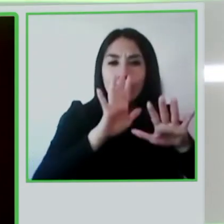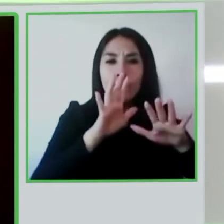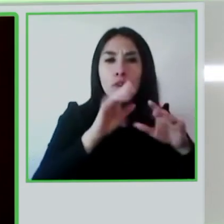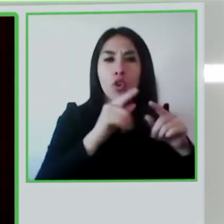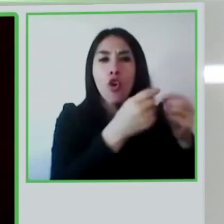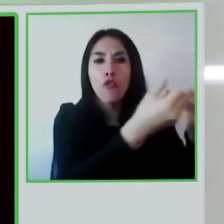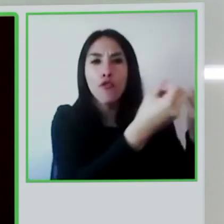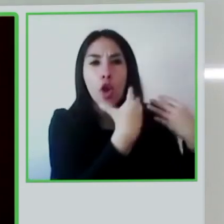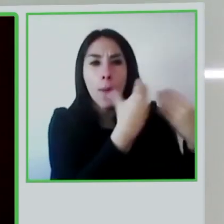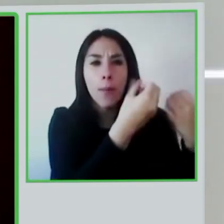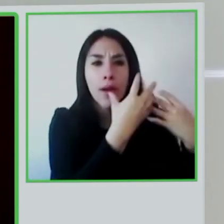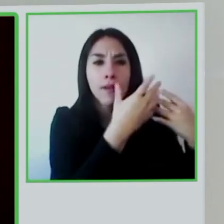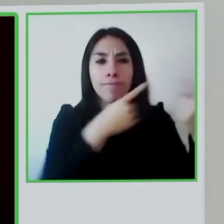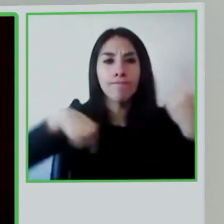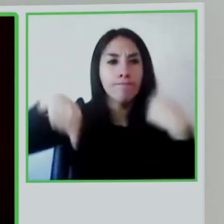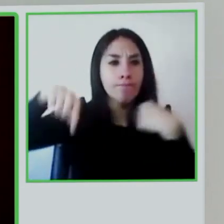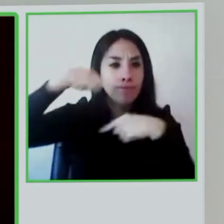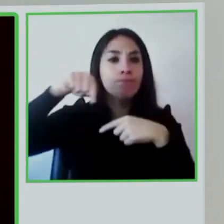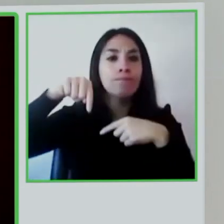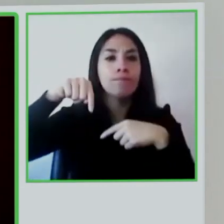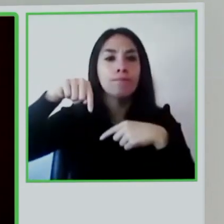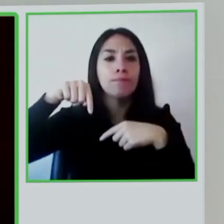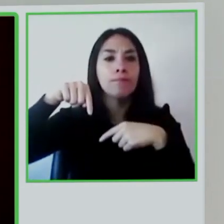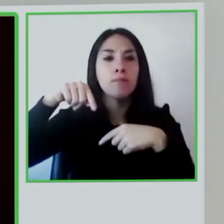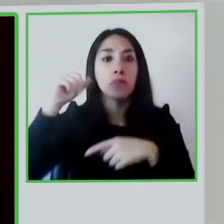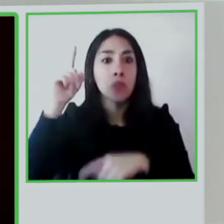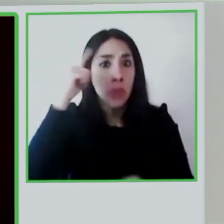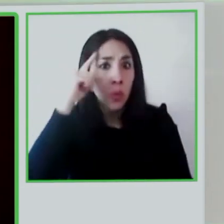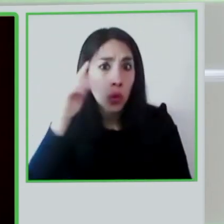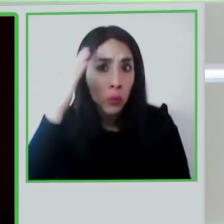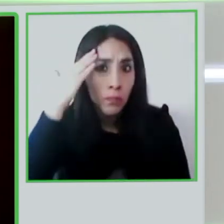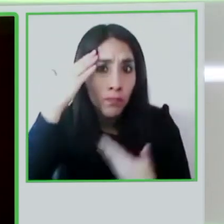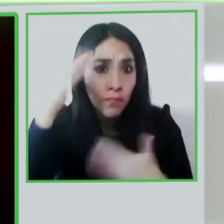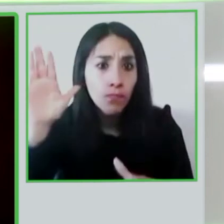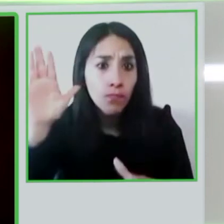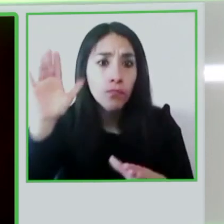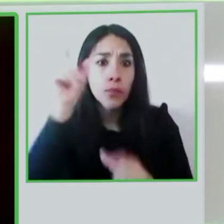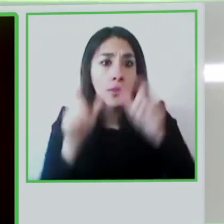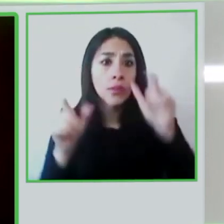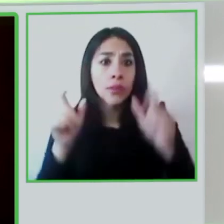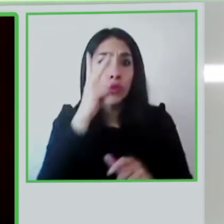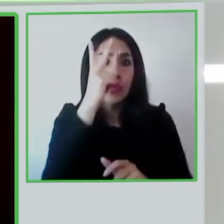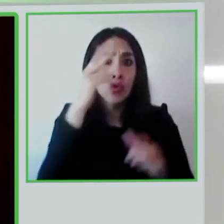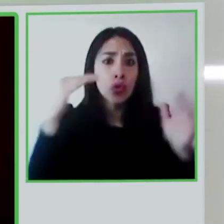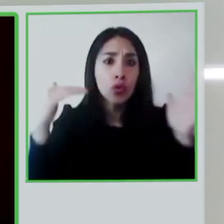know is that this 1,300 millions,